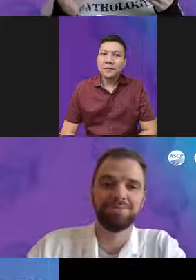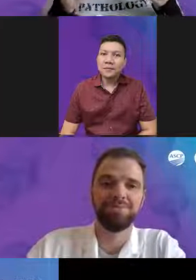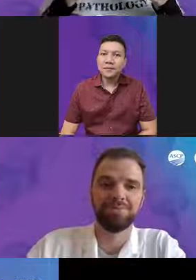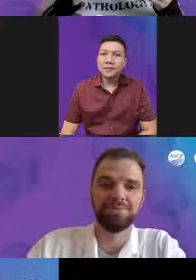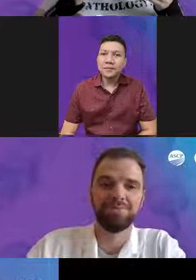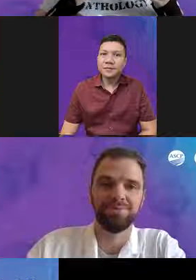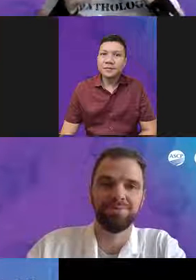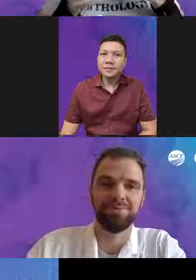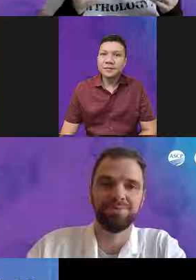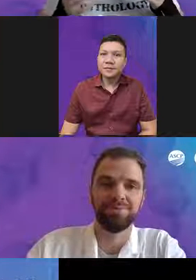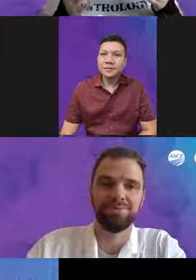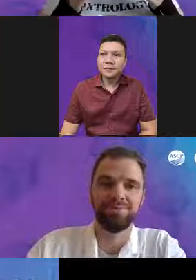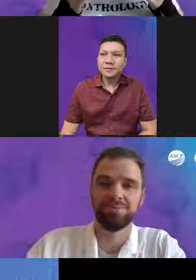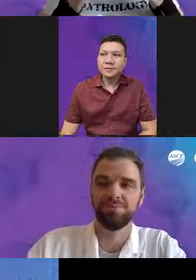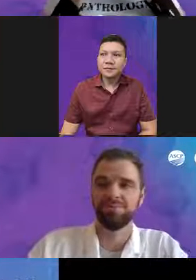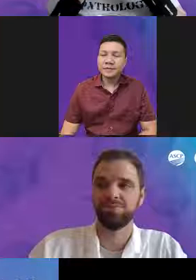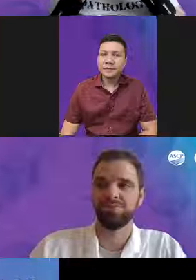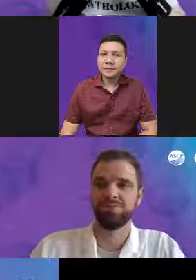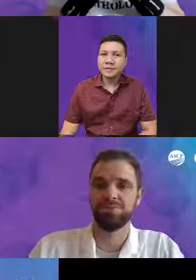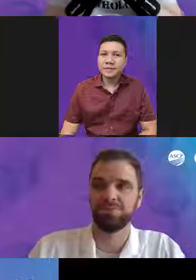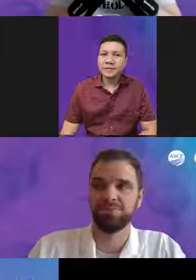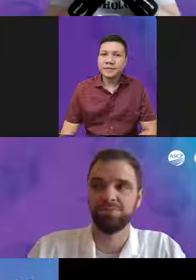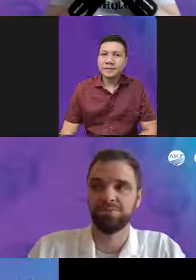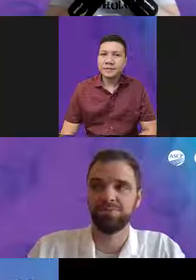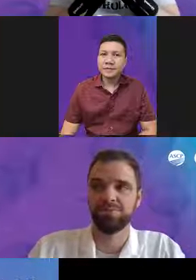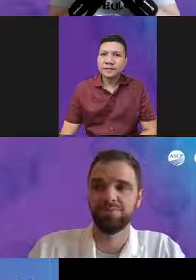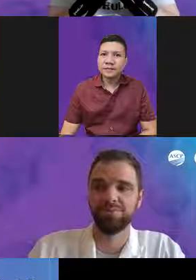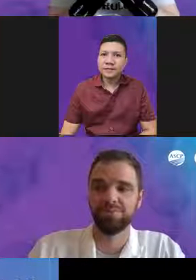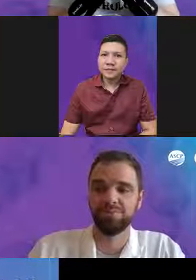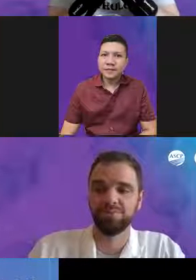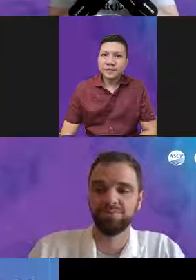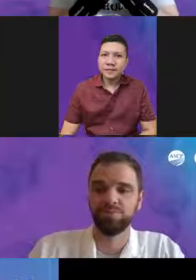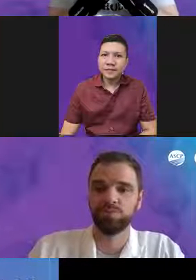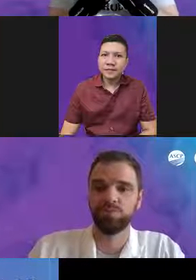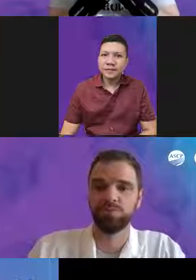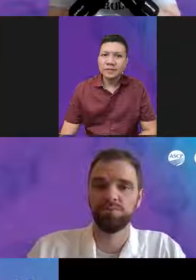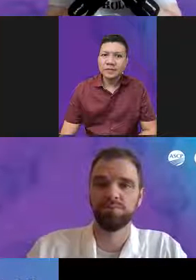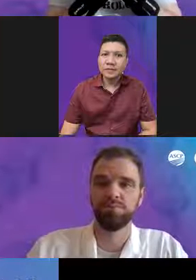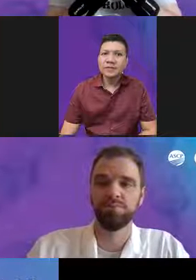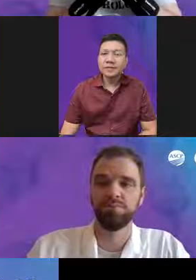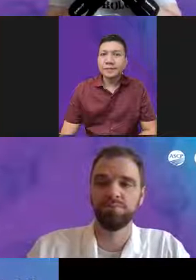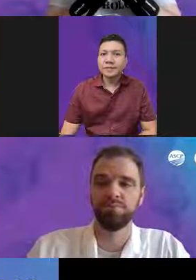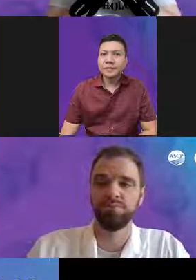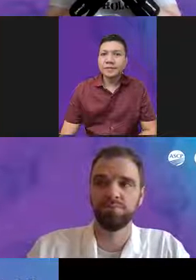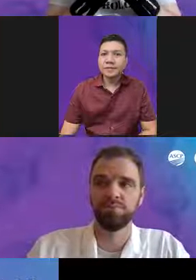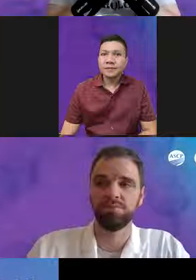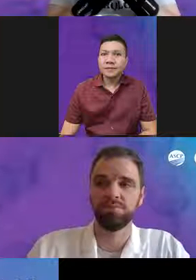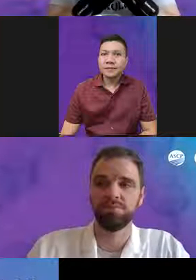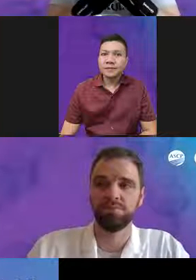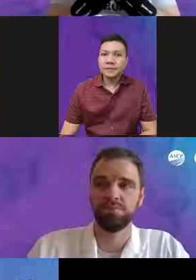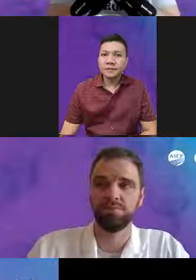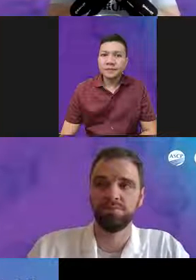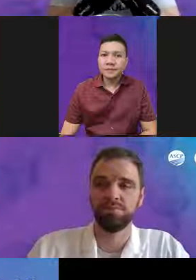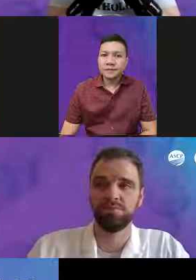And in the process of doing that, when they're in that really small vessel, they're going